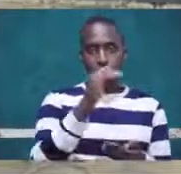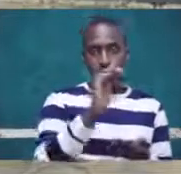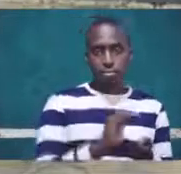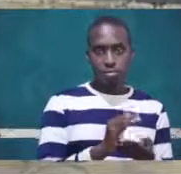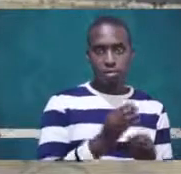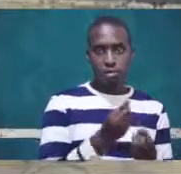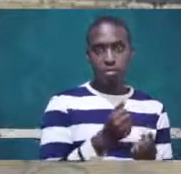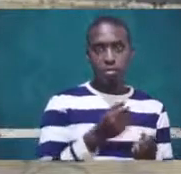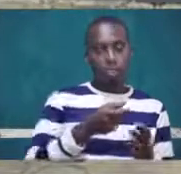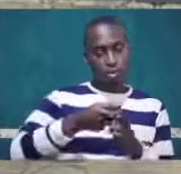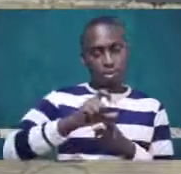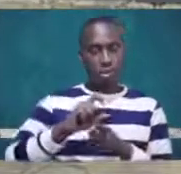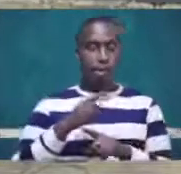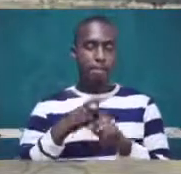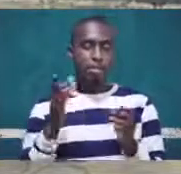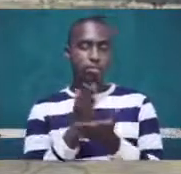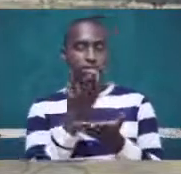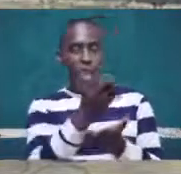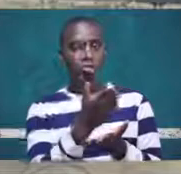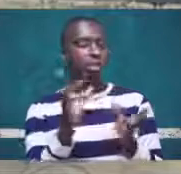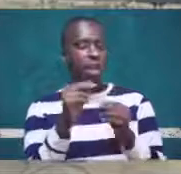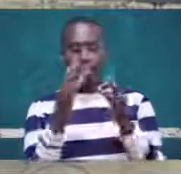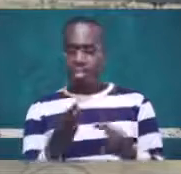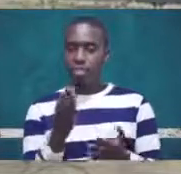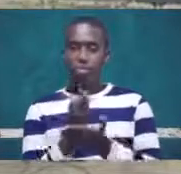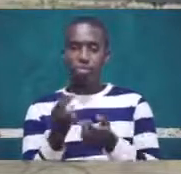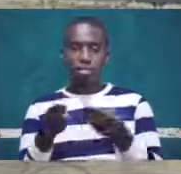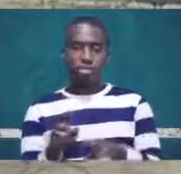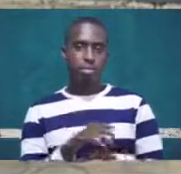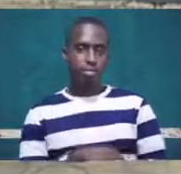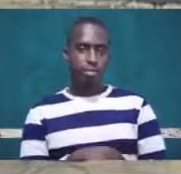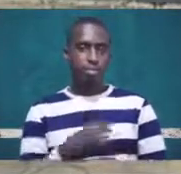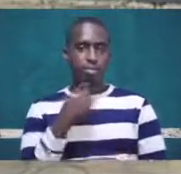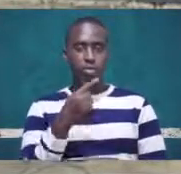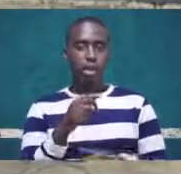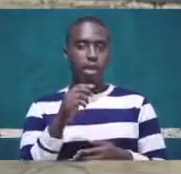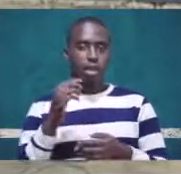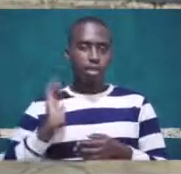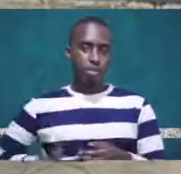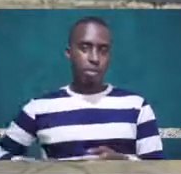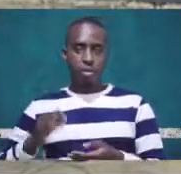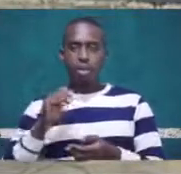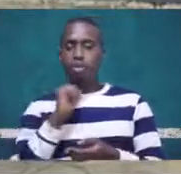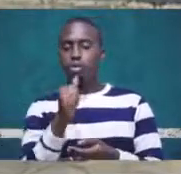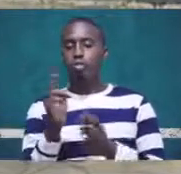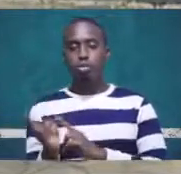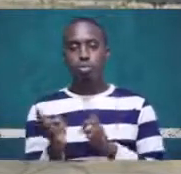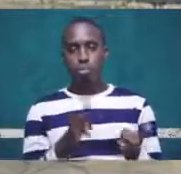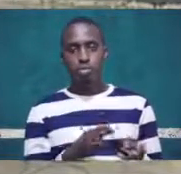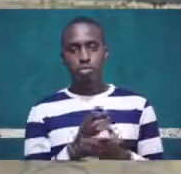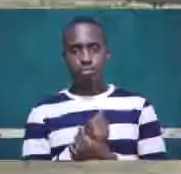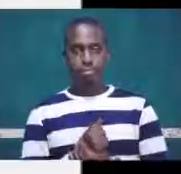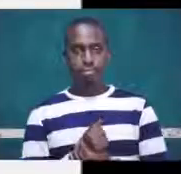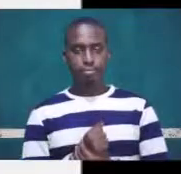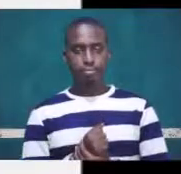expect quantity demanded to increase. But in this case, nothing is taking place. So it is behaving abnormally. It is